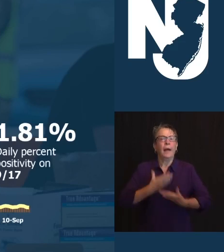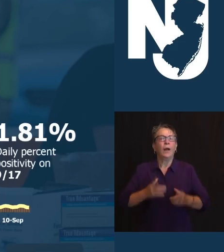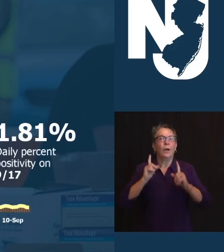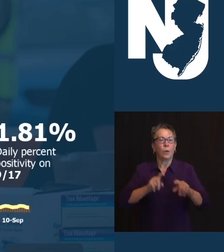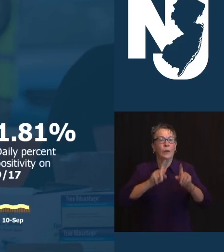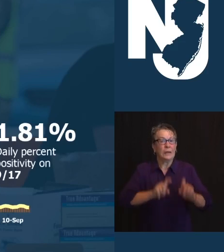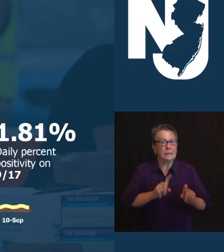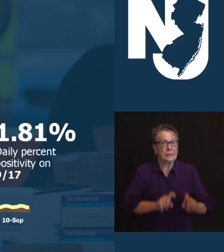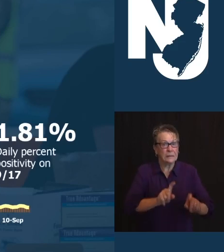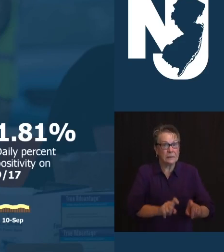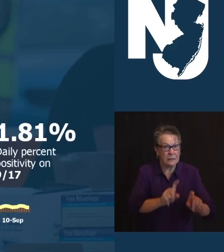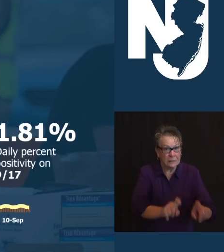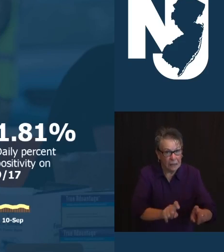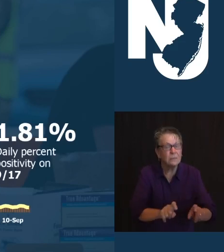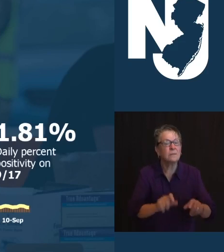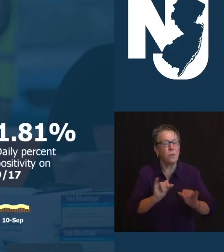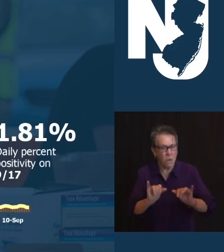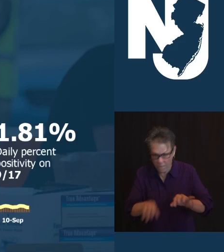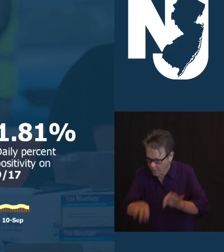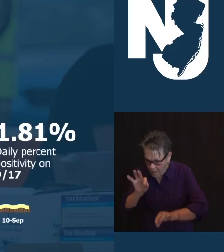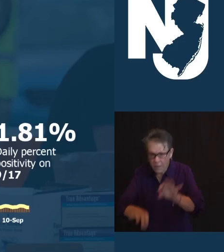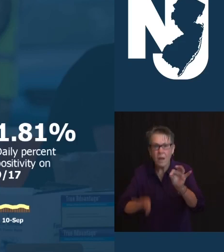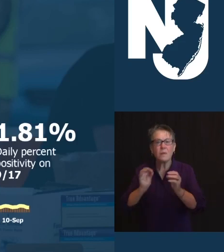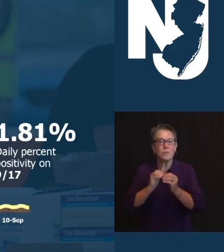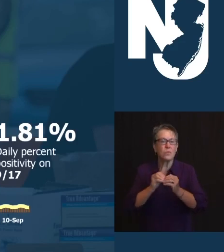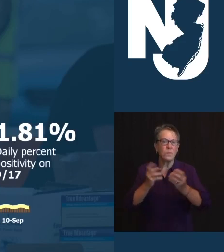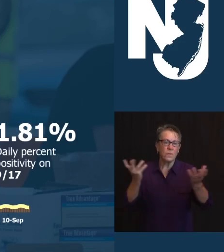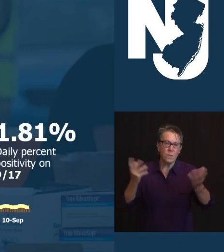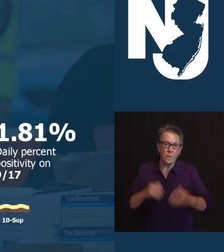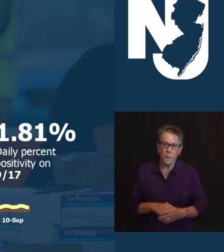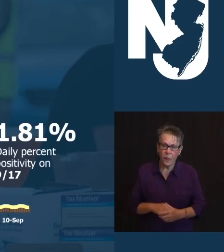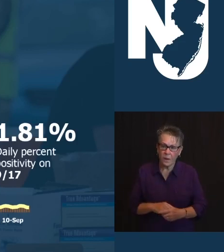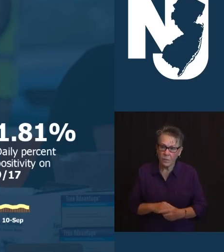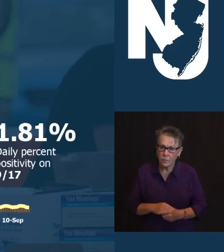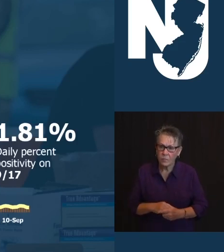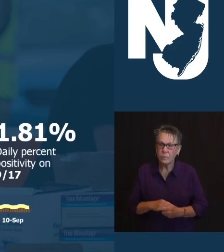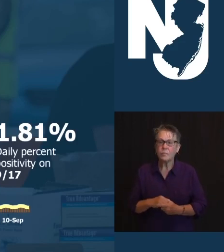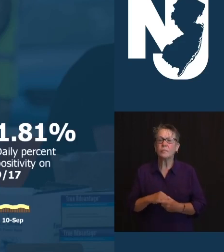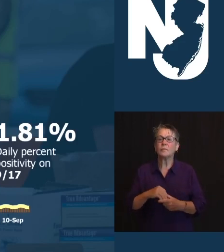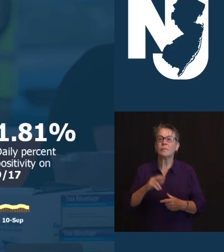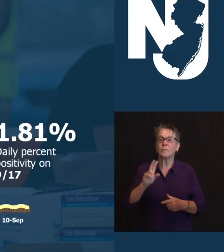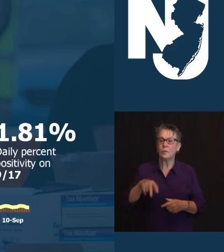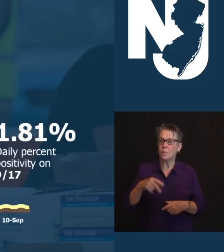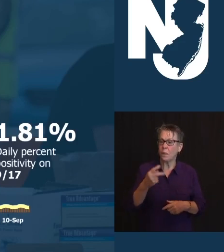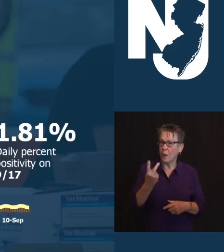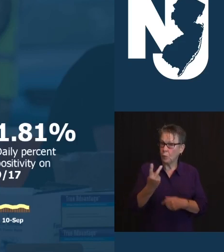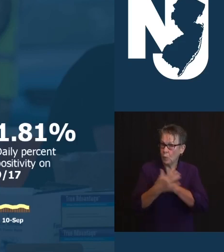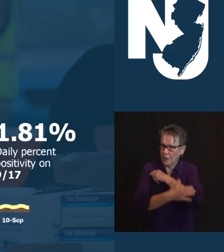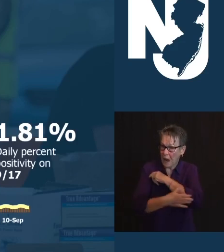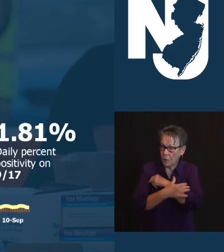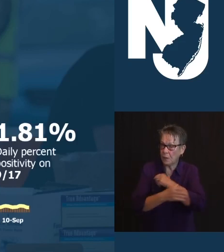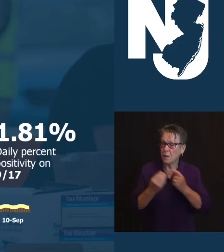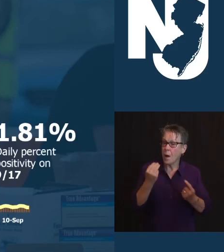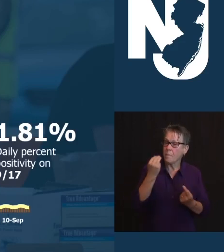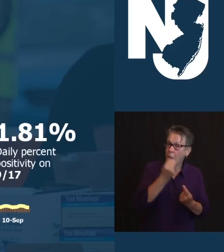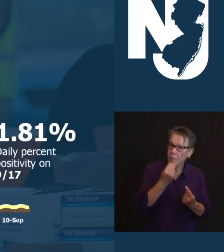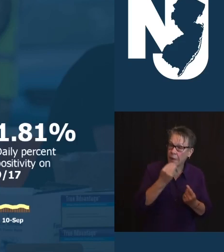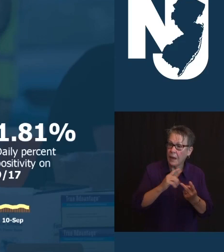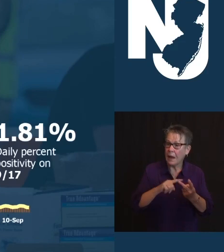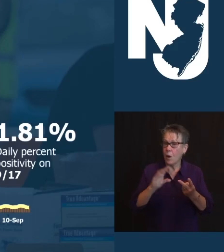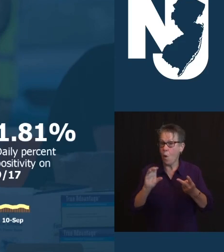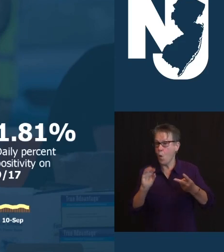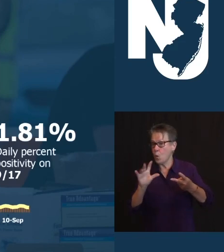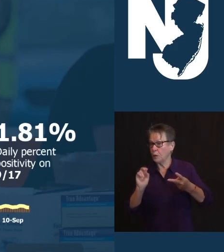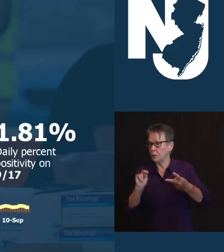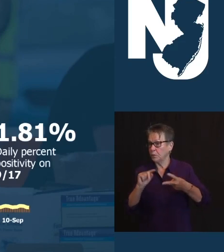we're challenged right now in Monmouth and Ocean counties, to be specific. We owe you the facts, folks, and that's why we go through this every day. And I think we've been